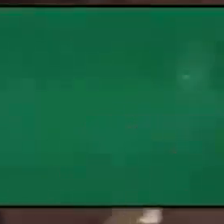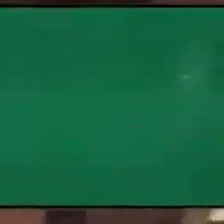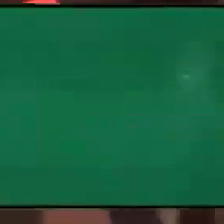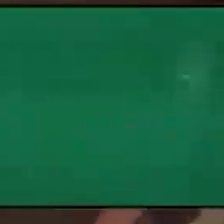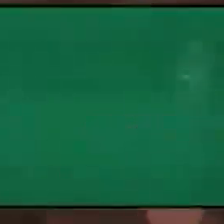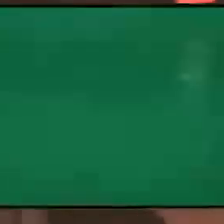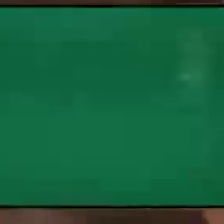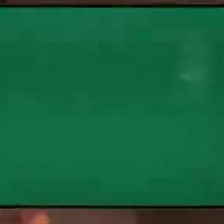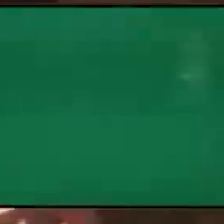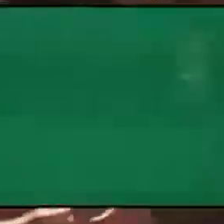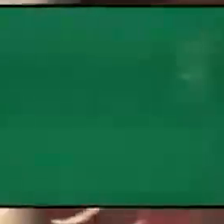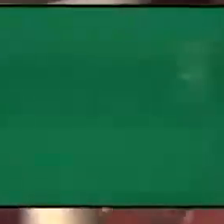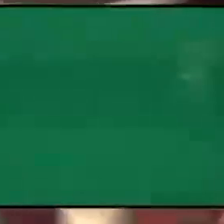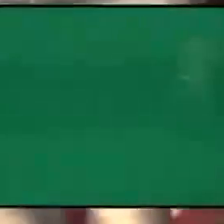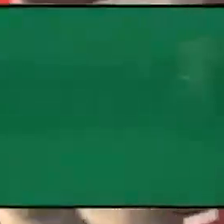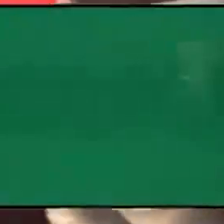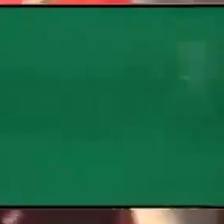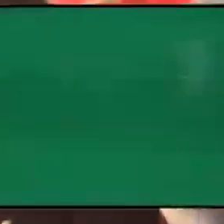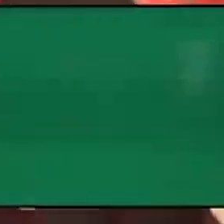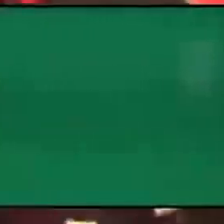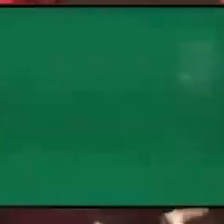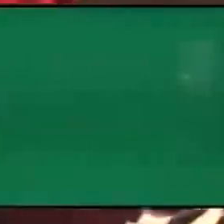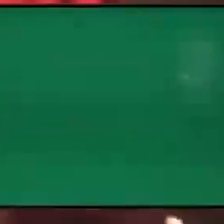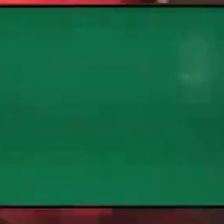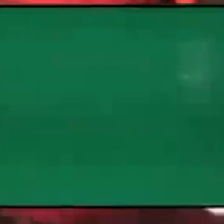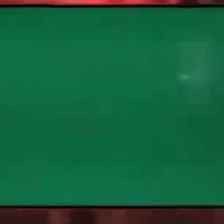when I'm drunk? So fast kitchen,